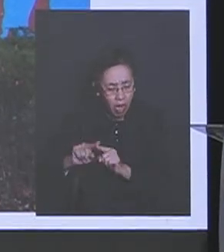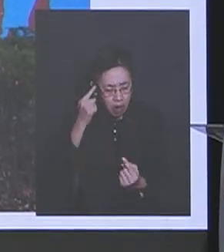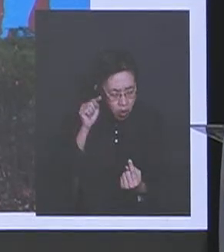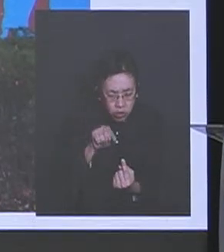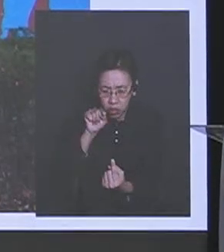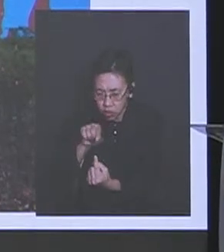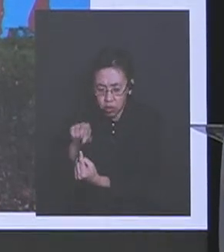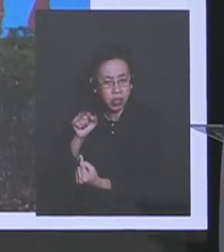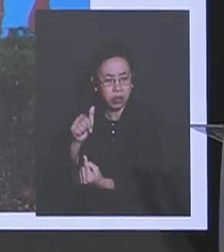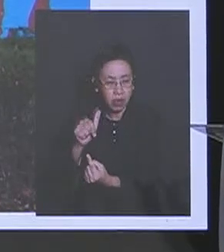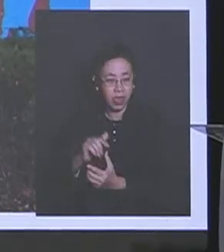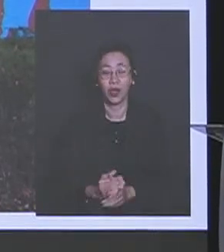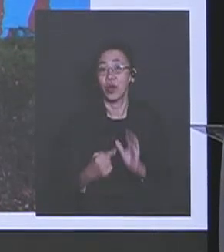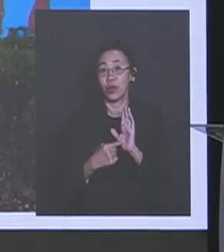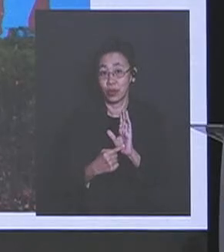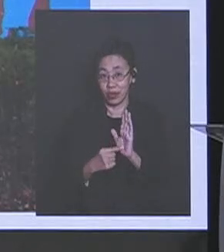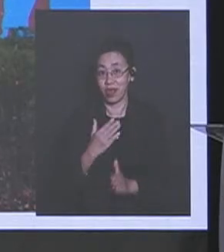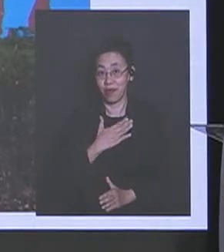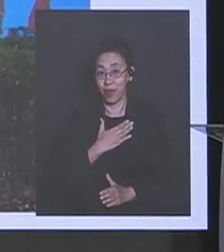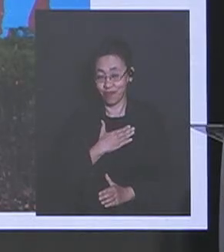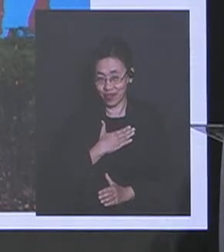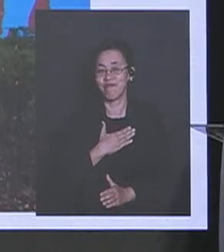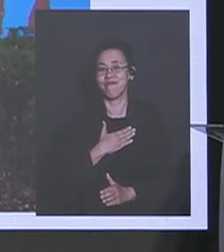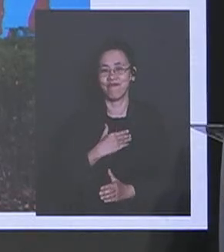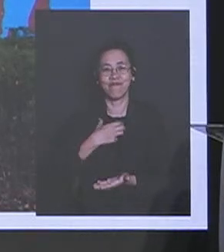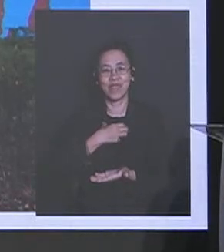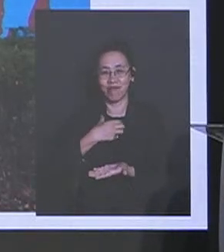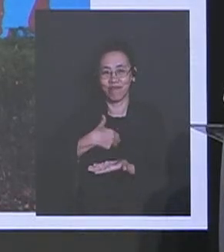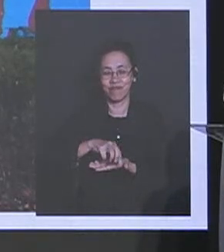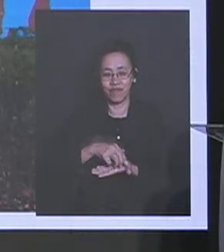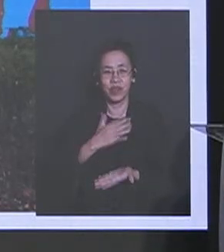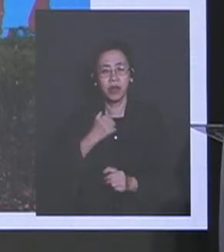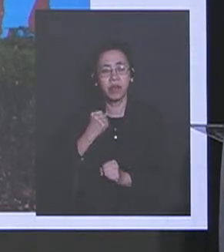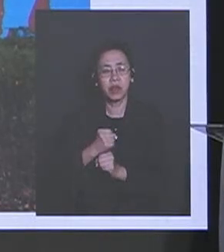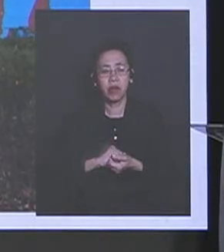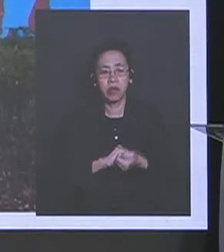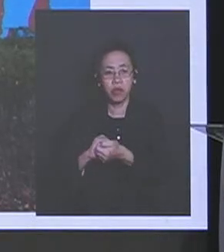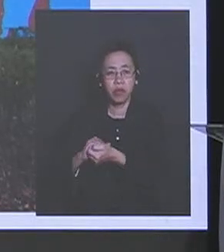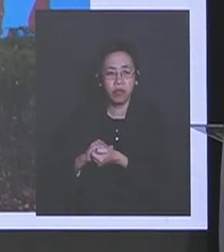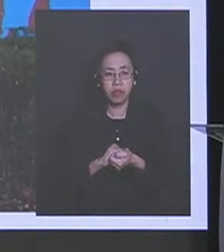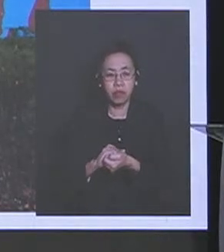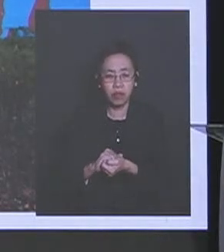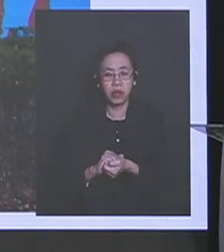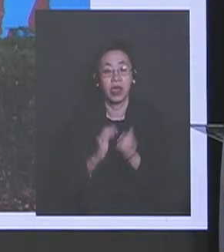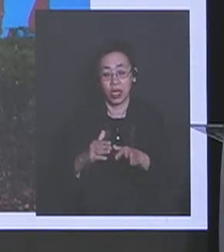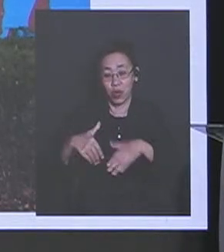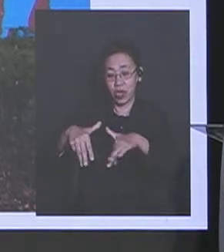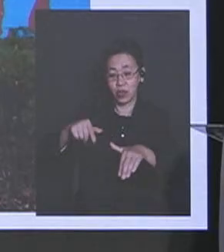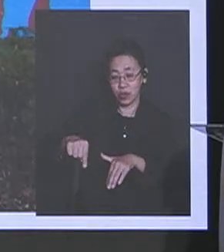share. We did a lot of work in a neighborhood which is a neighborhood that really hadn't seen